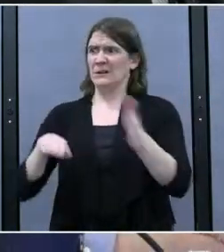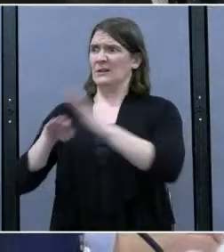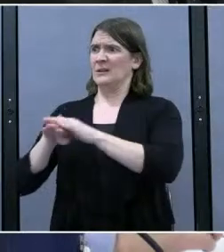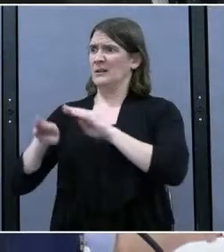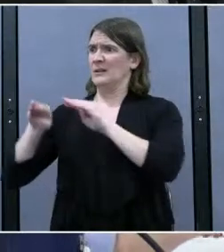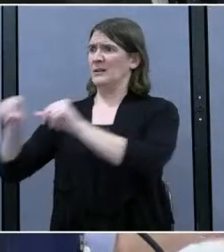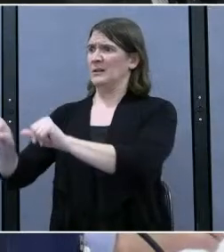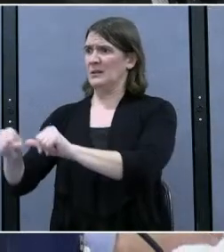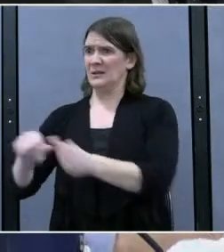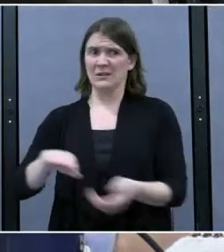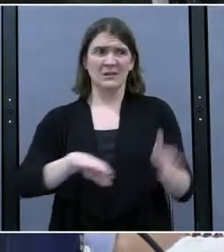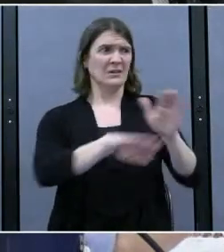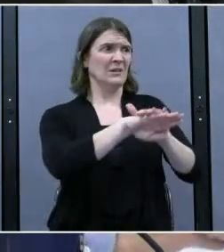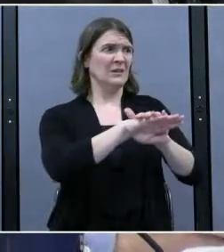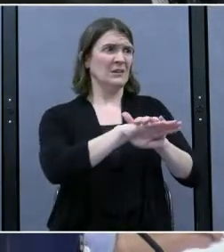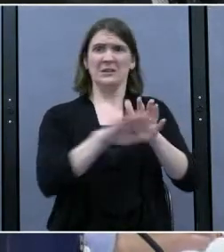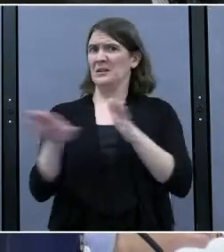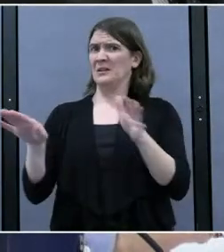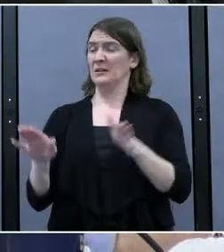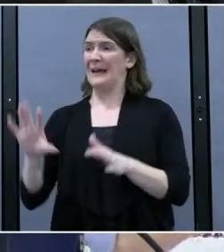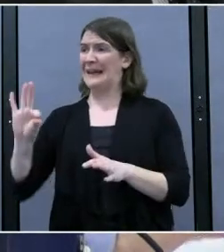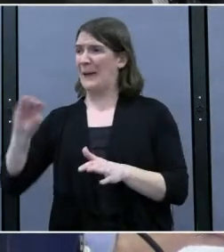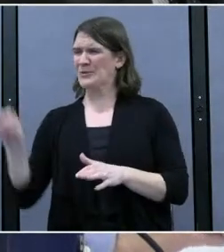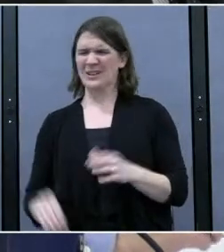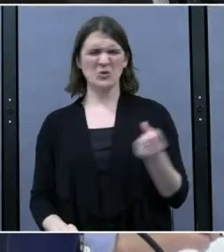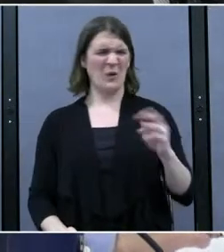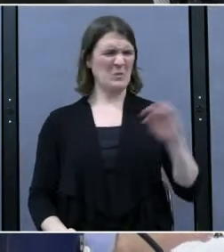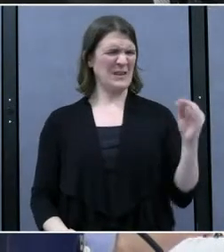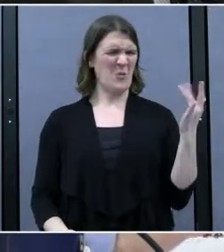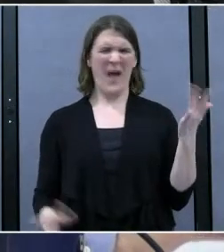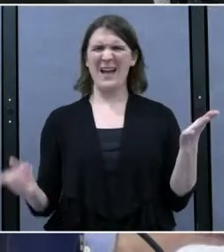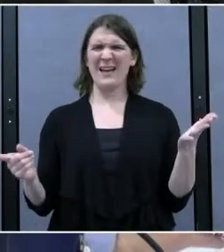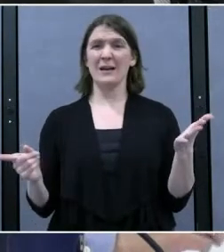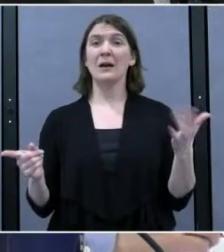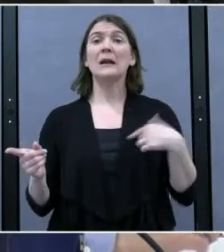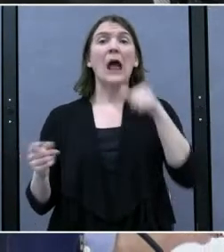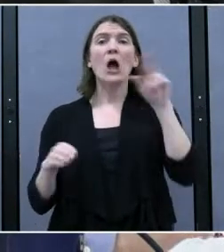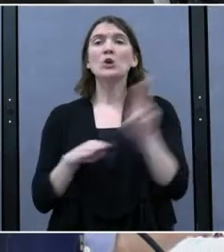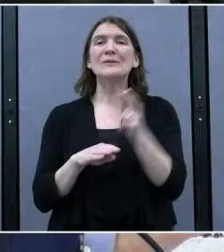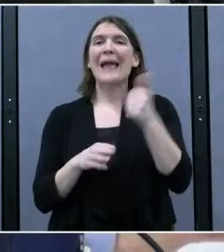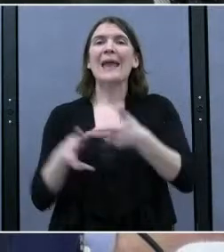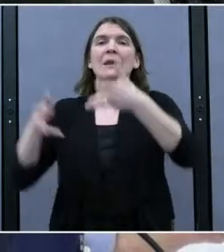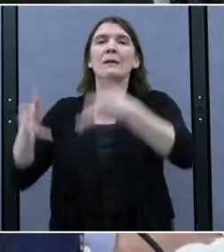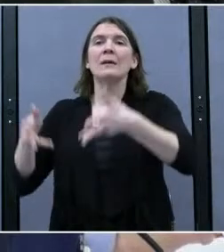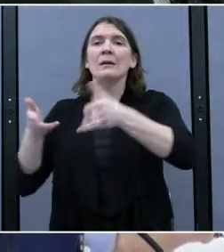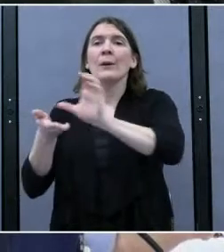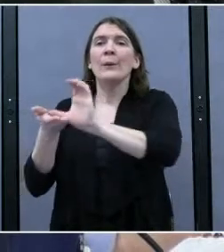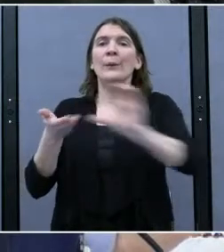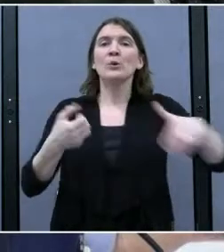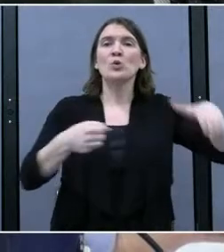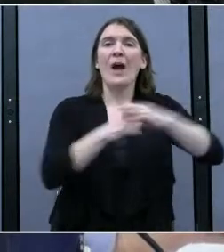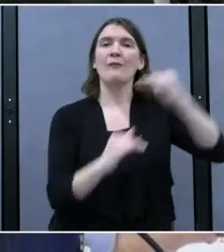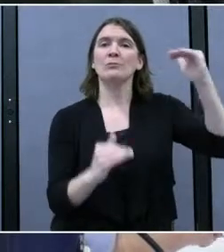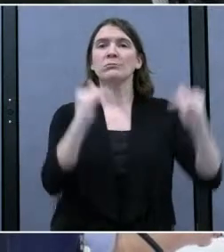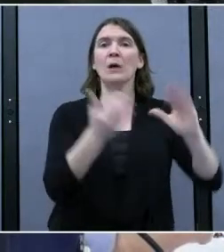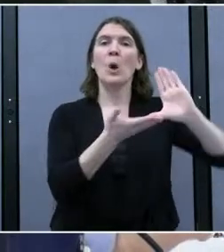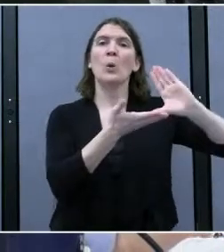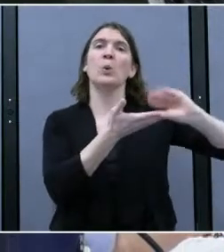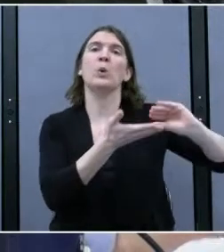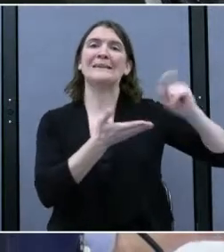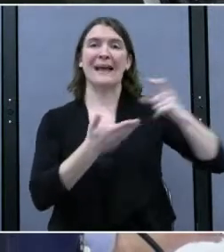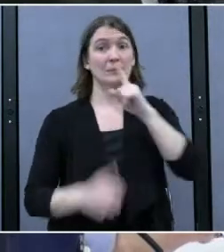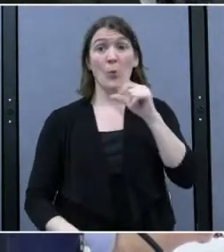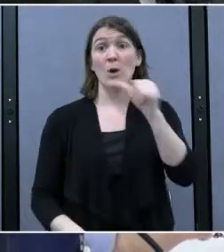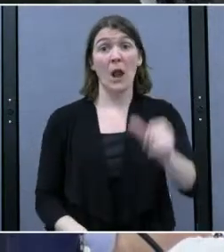the increase in the tax rate is largely because we are not using any fund balance to effectively buy down the tax